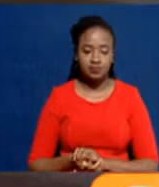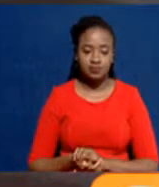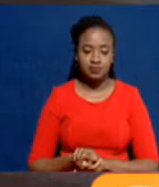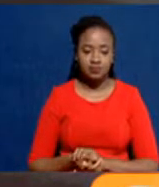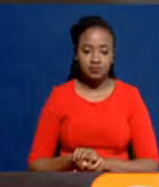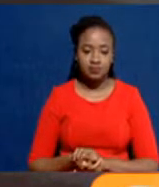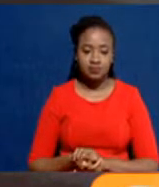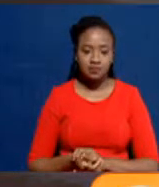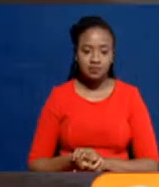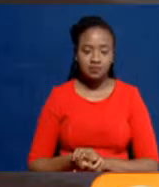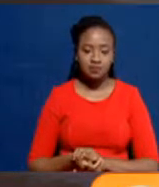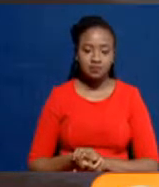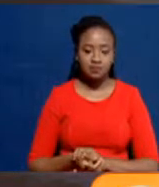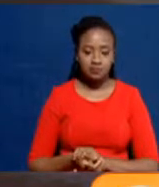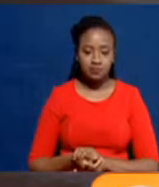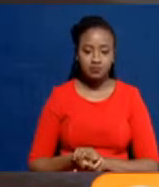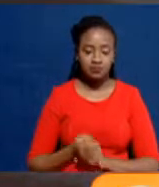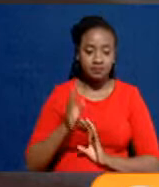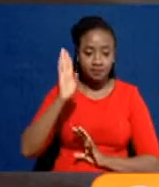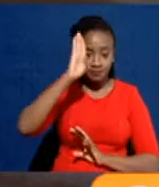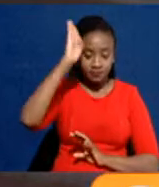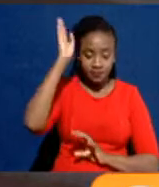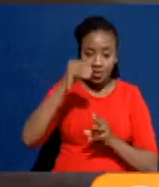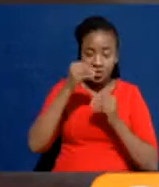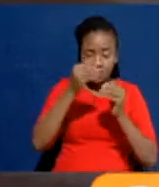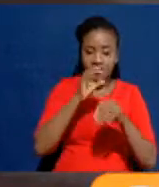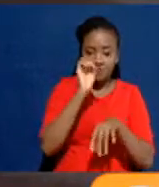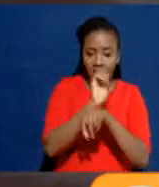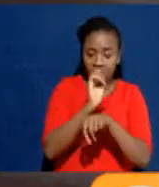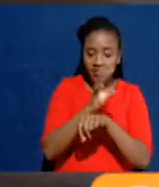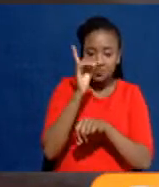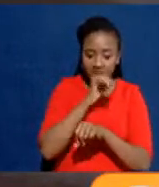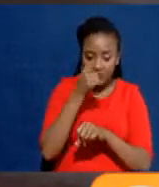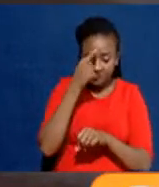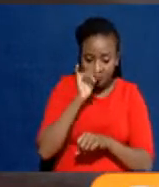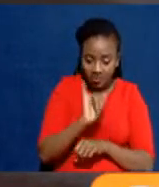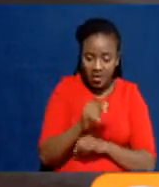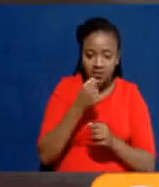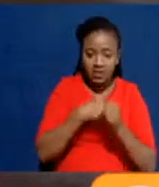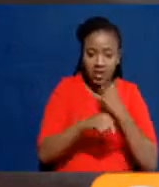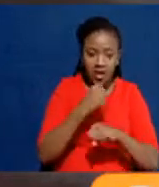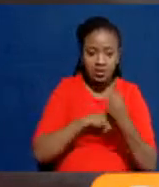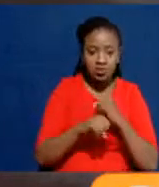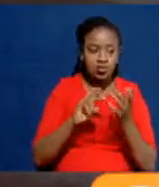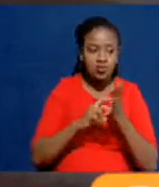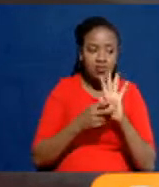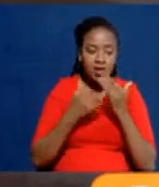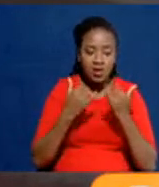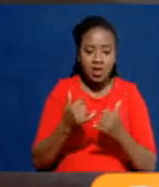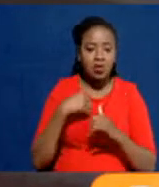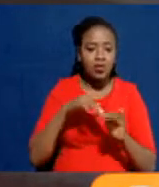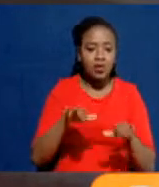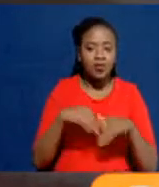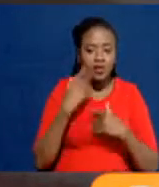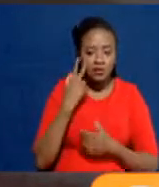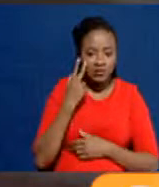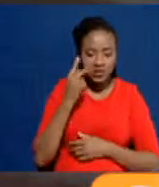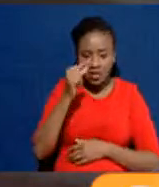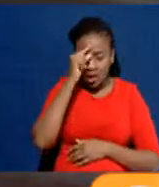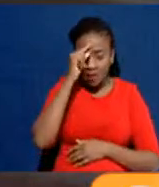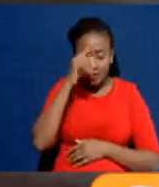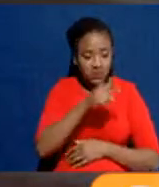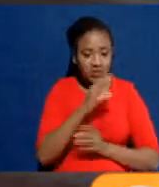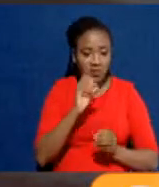against this move that has been done. So it's a question of government being given